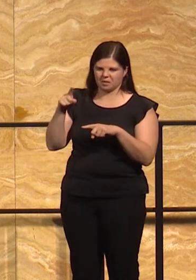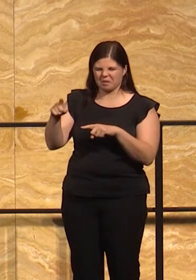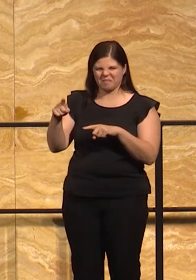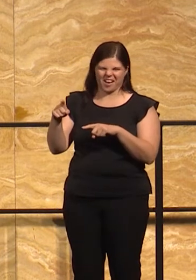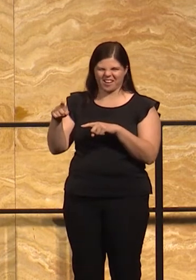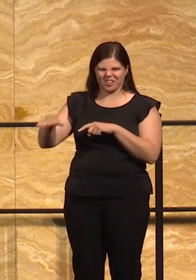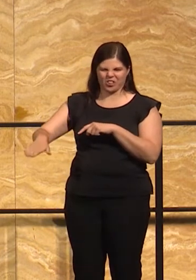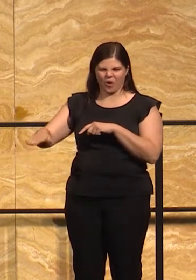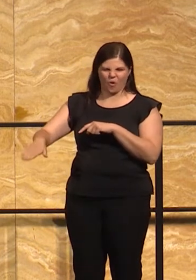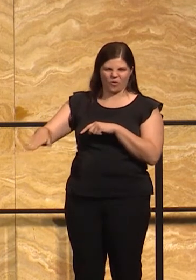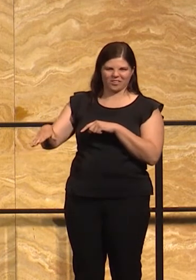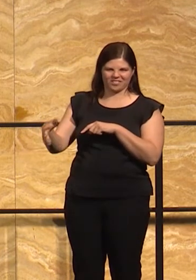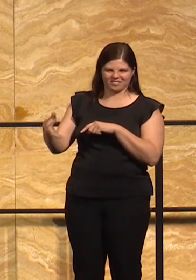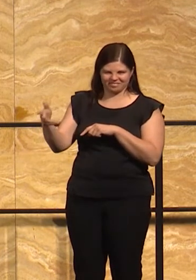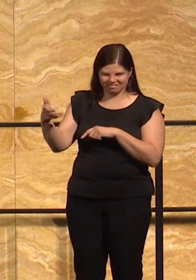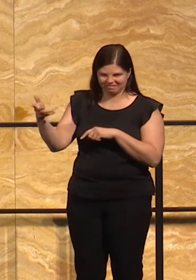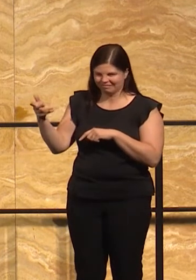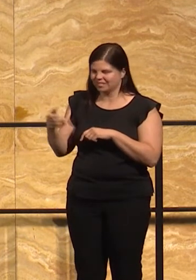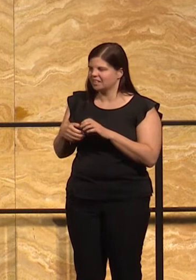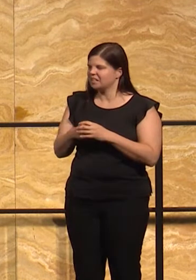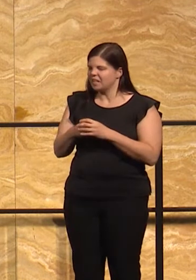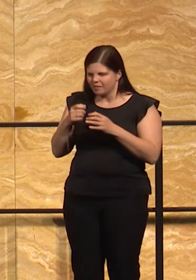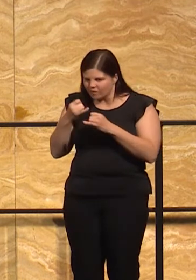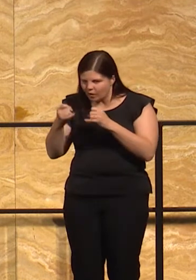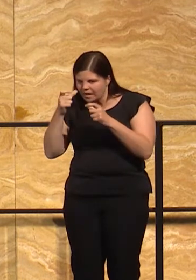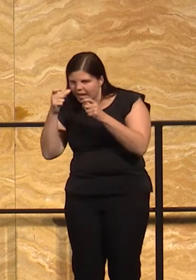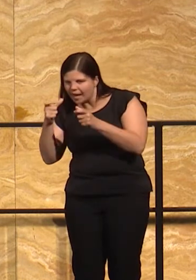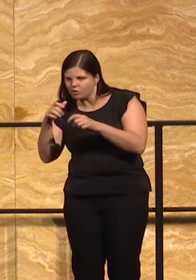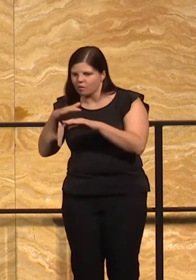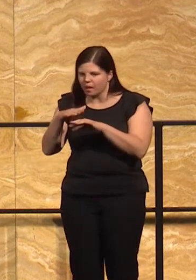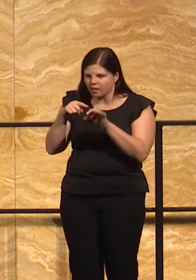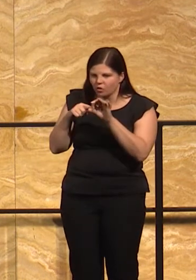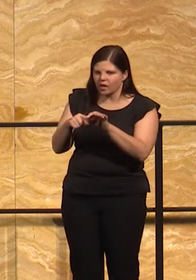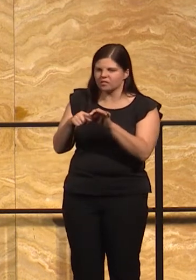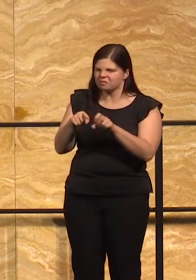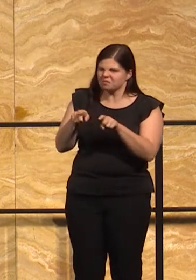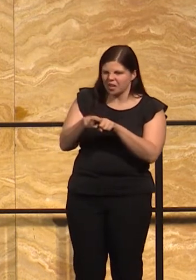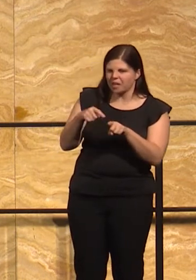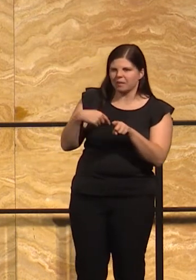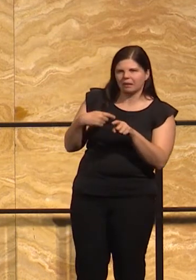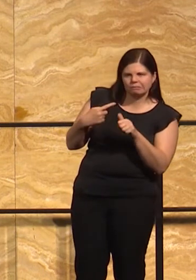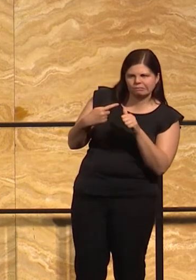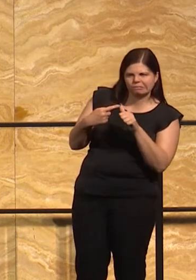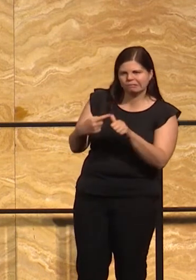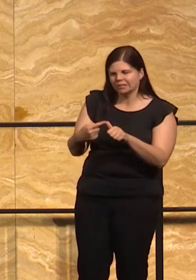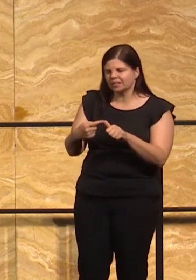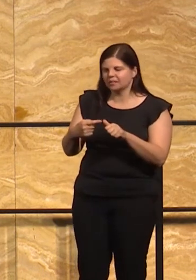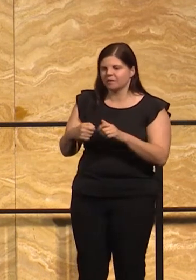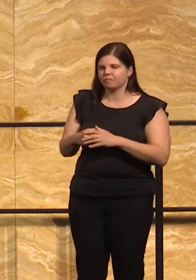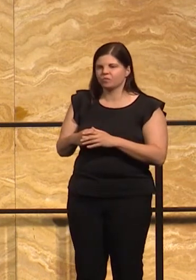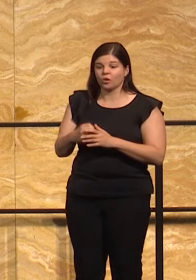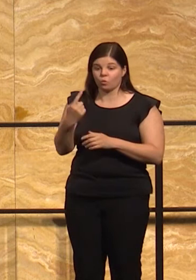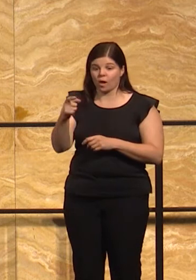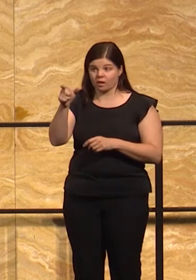and he was extra cautious in answering questions. Unlike me, you know, so I was asked a question